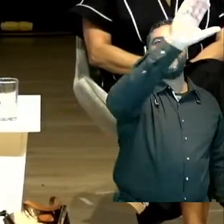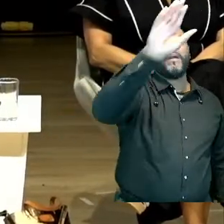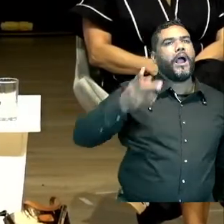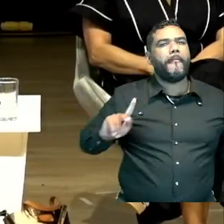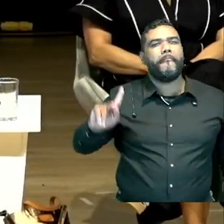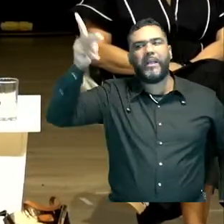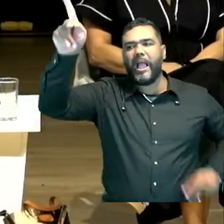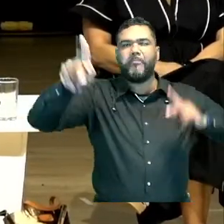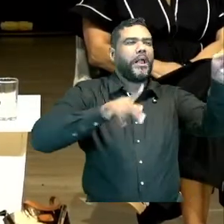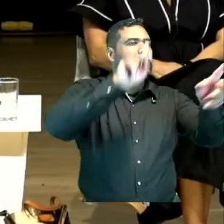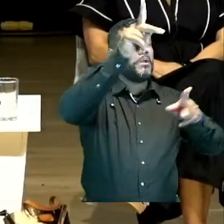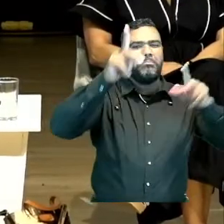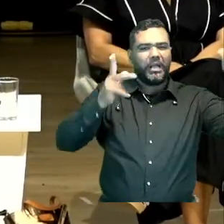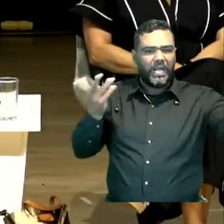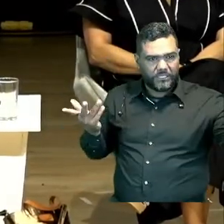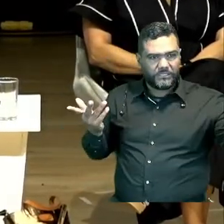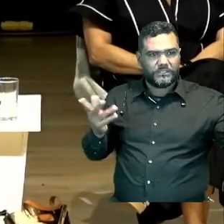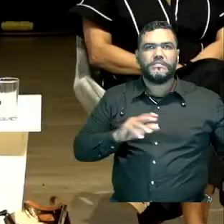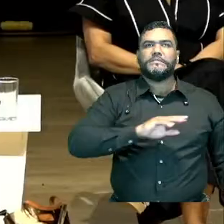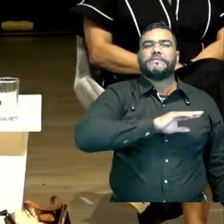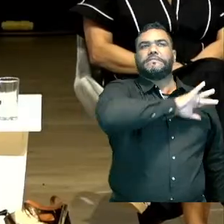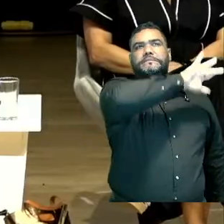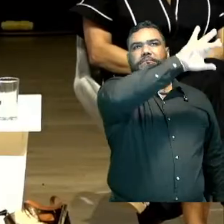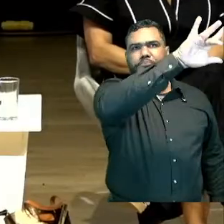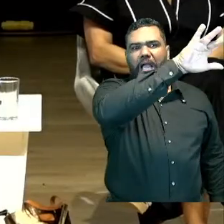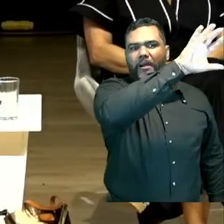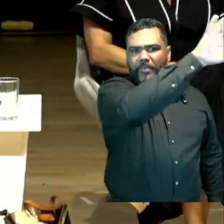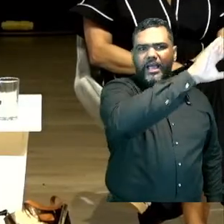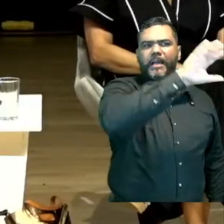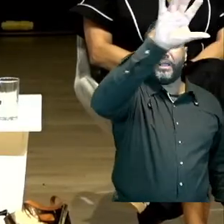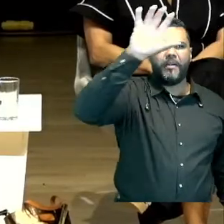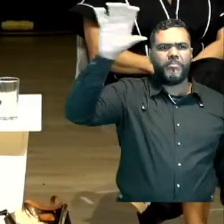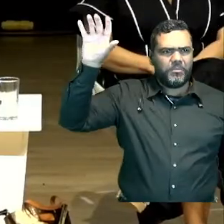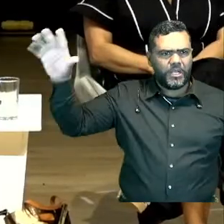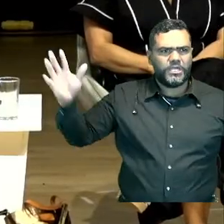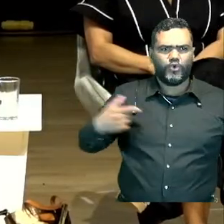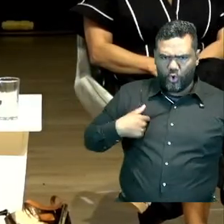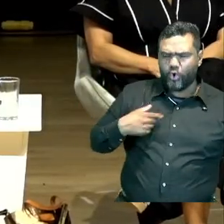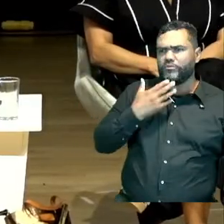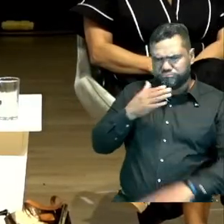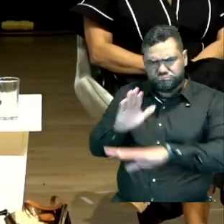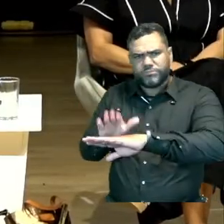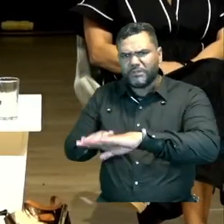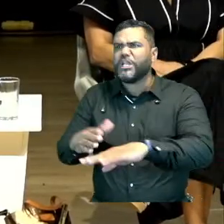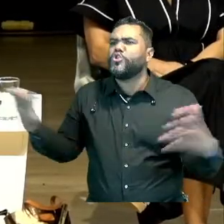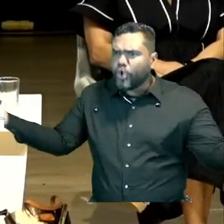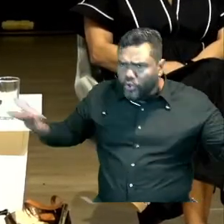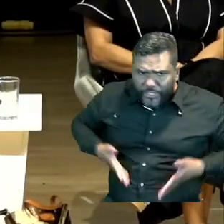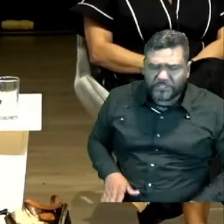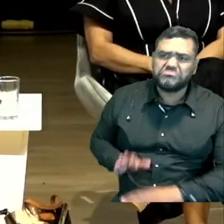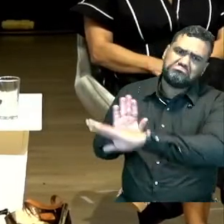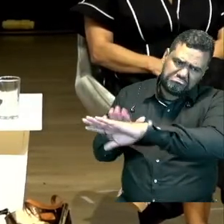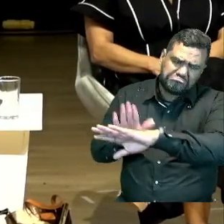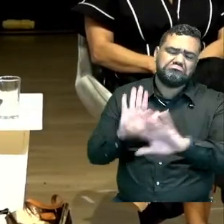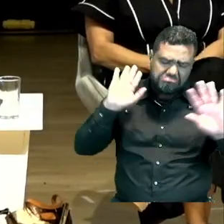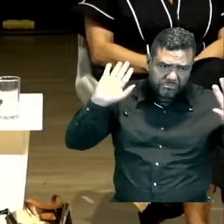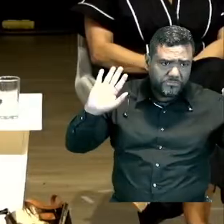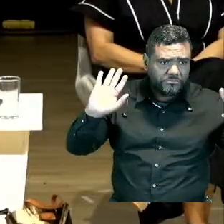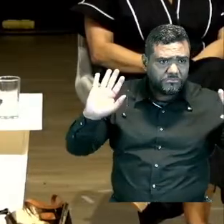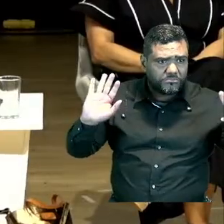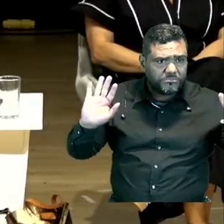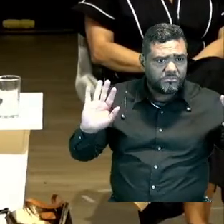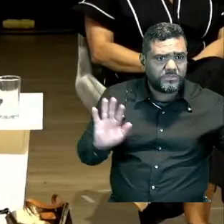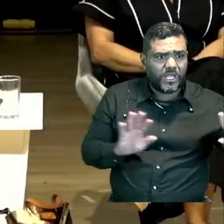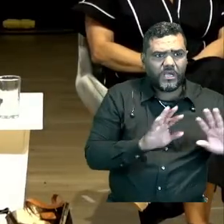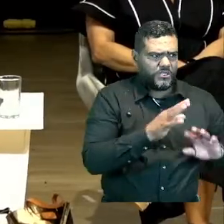world, I would go to places where as soon as I got up and I said, I'm from Colombia, people said, really? Oh